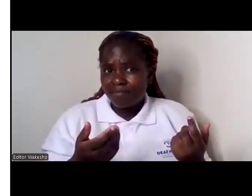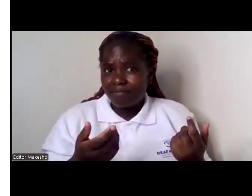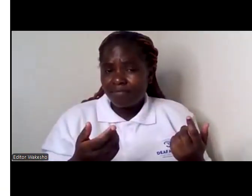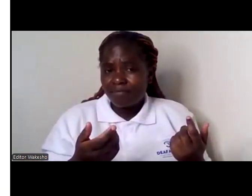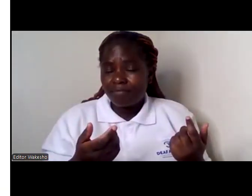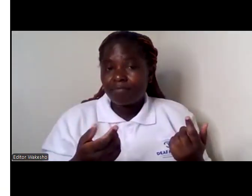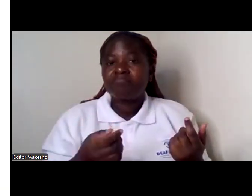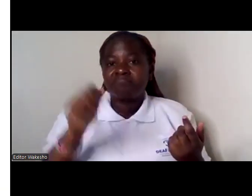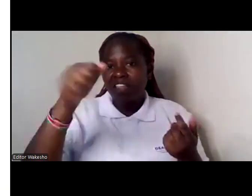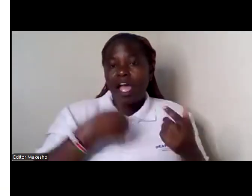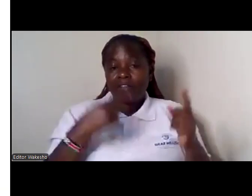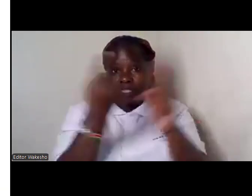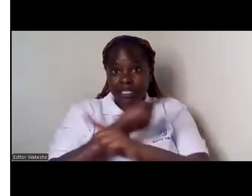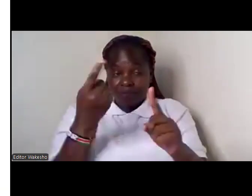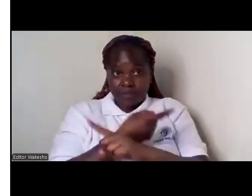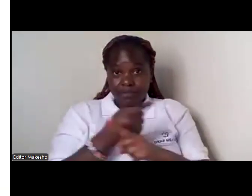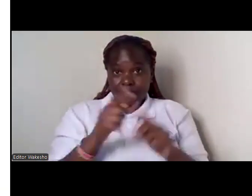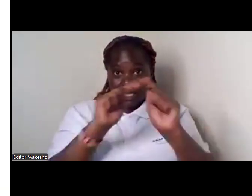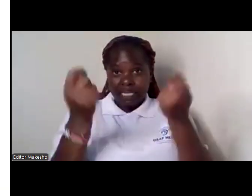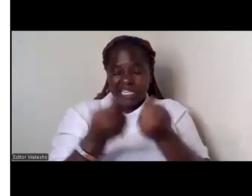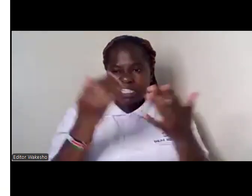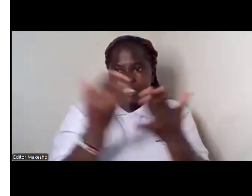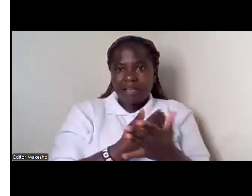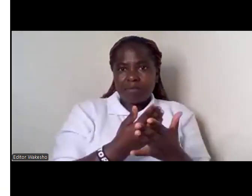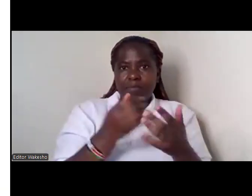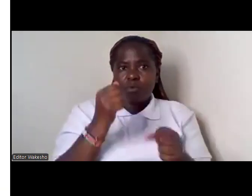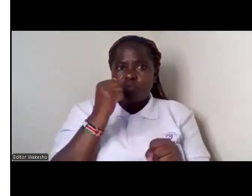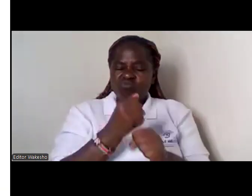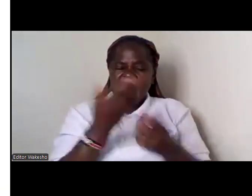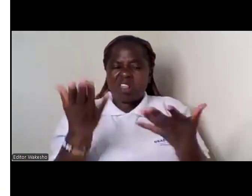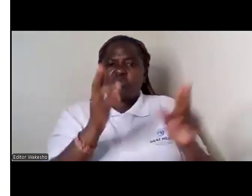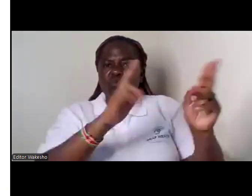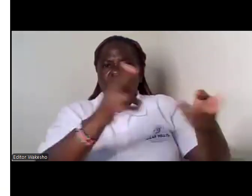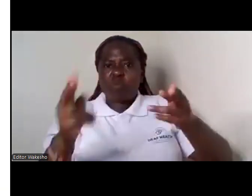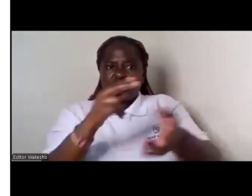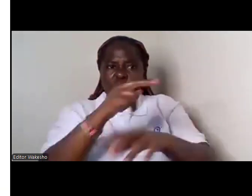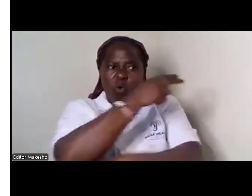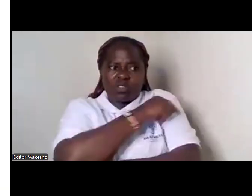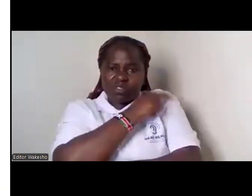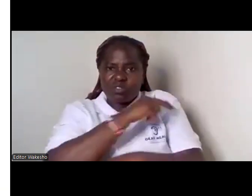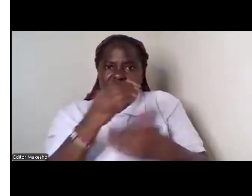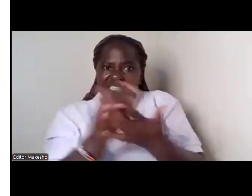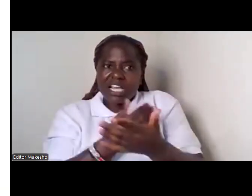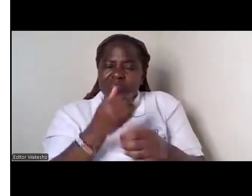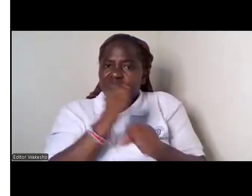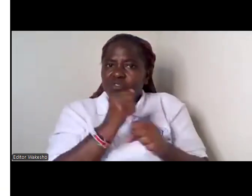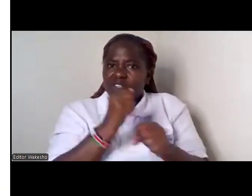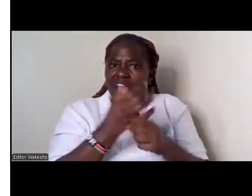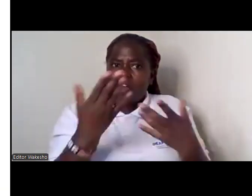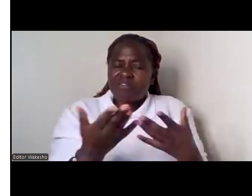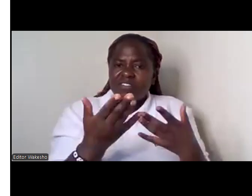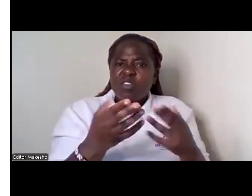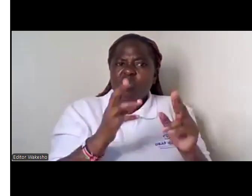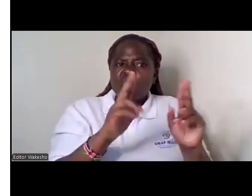Of course, there are different types of vasectomy. That I told you there are some that are just done in the office. There are some that they tie with a suture. There are some that